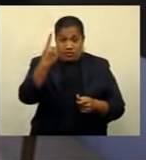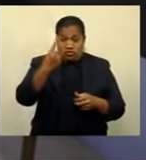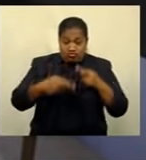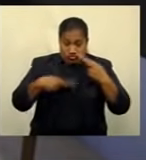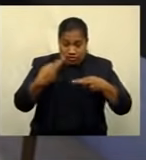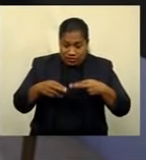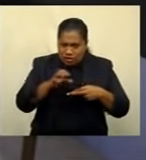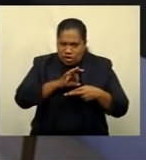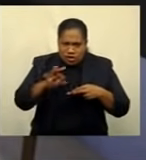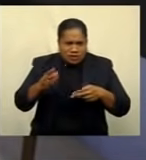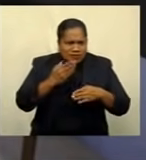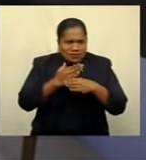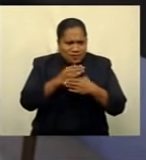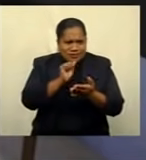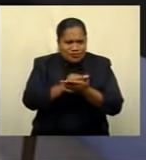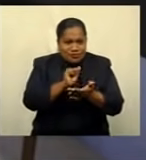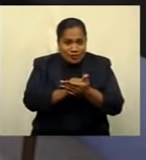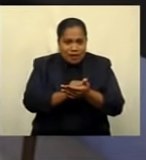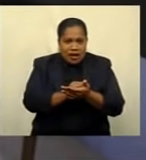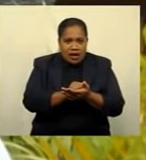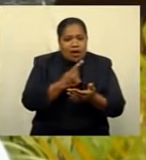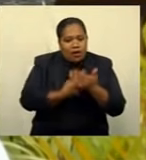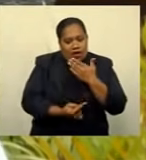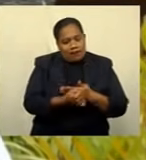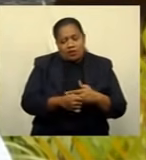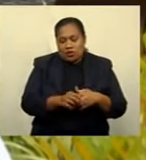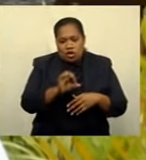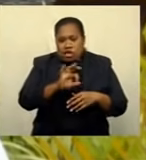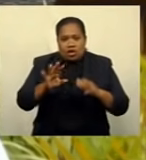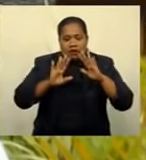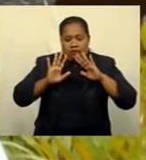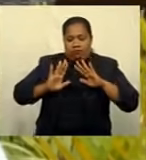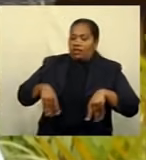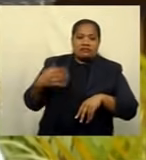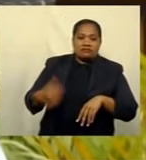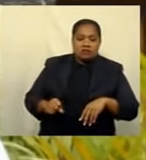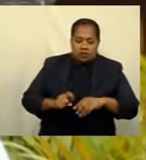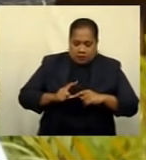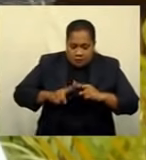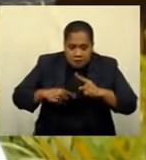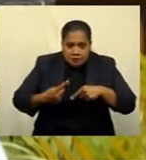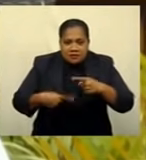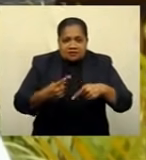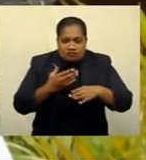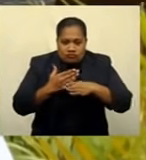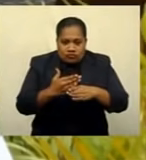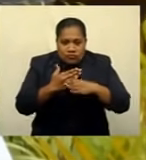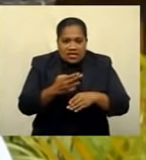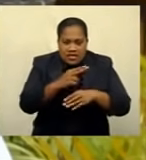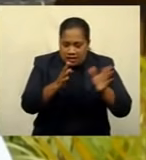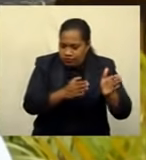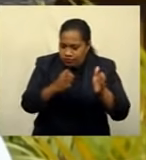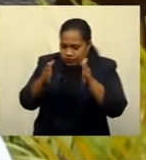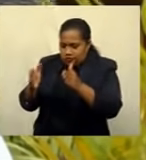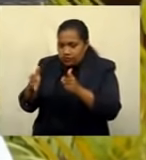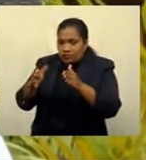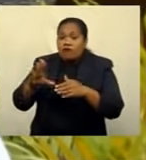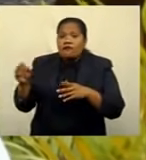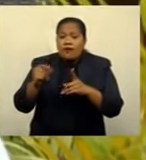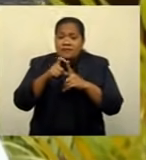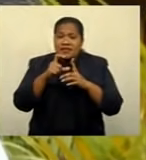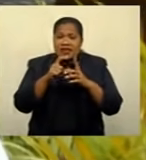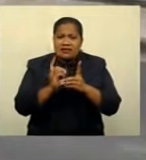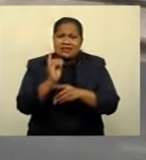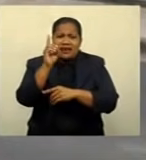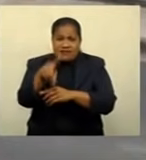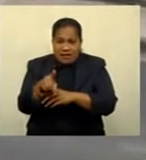to plan, Islam did not lose hope and stayed on course. Forced to relocate from his Danaro operations due